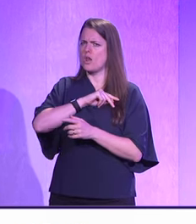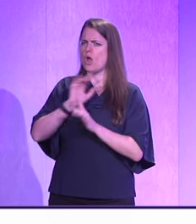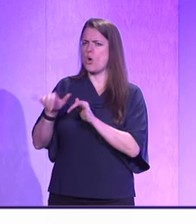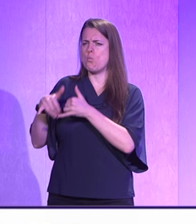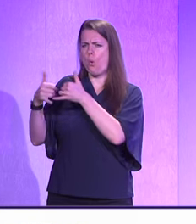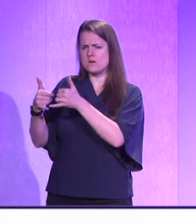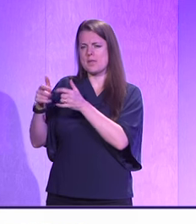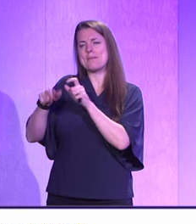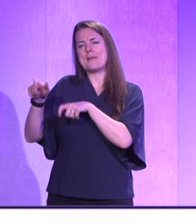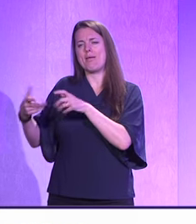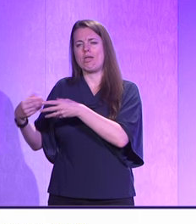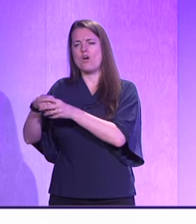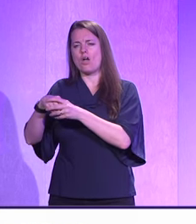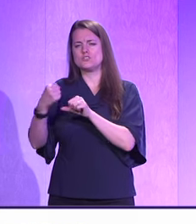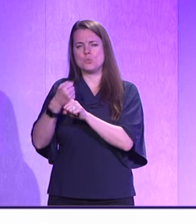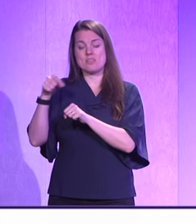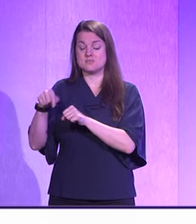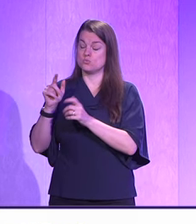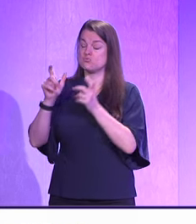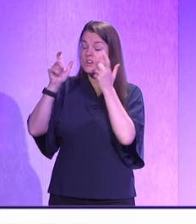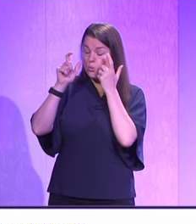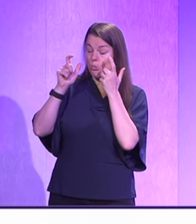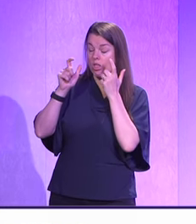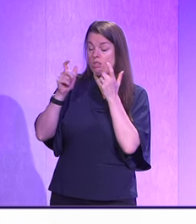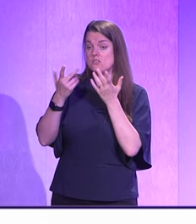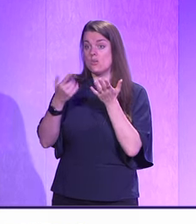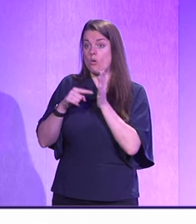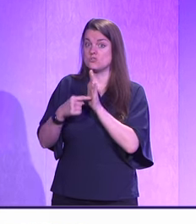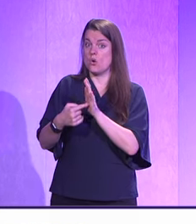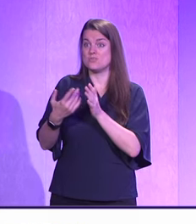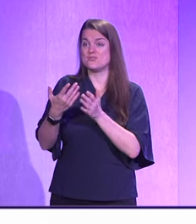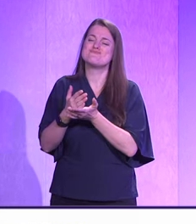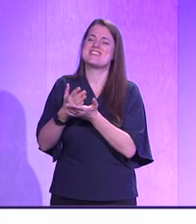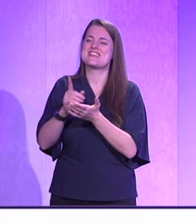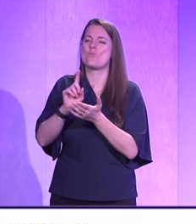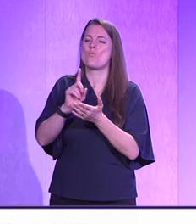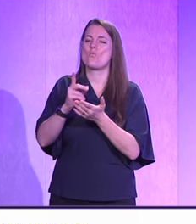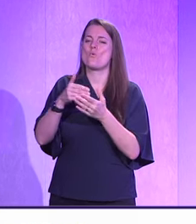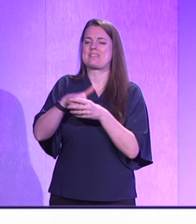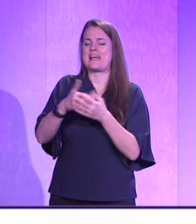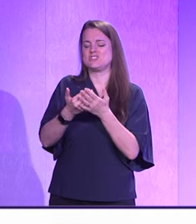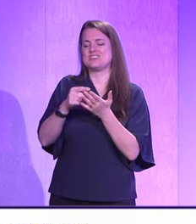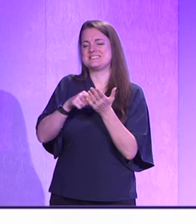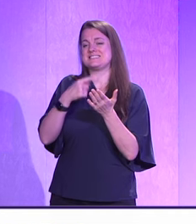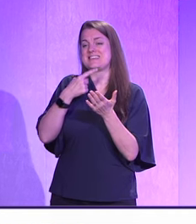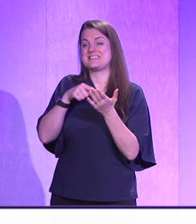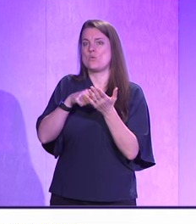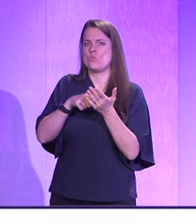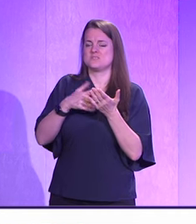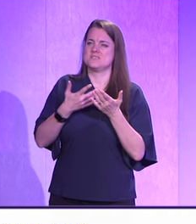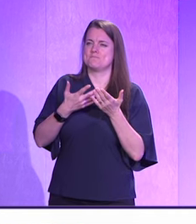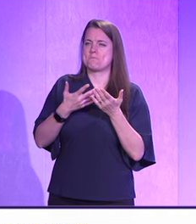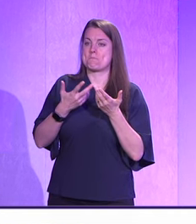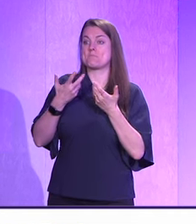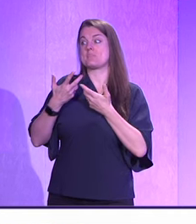award for this work. It's really cool. So like, they were basically saying, hey, the way you're using the cloud